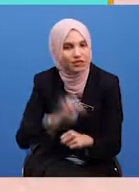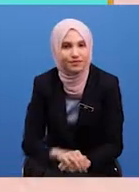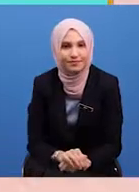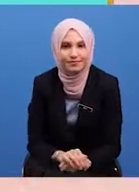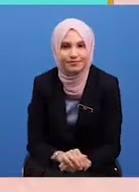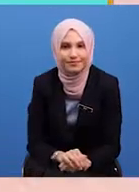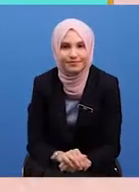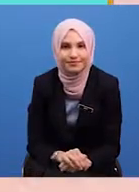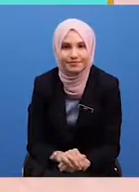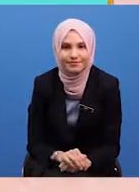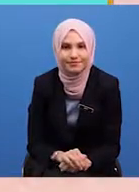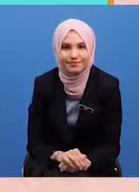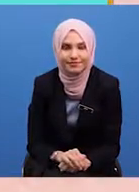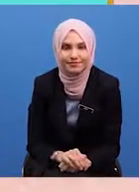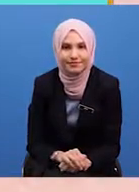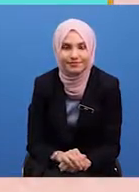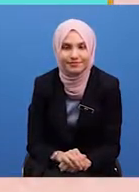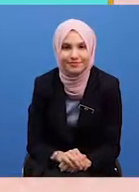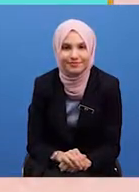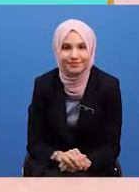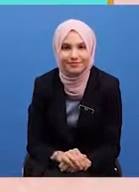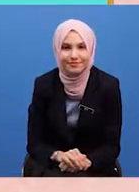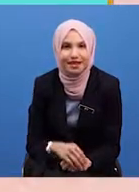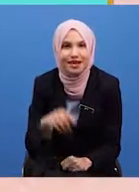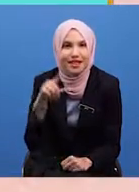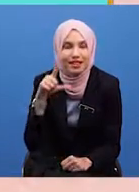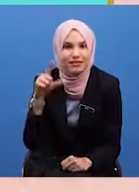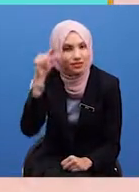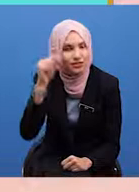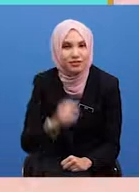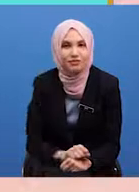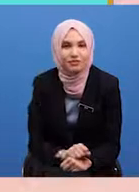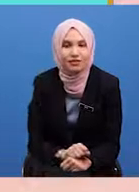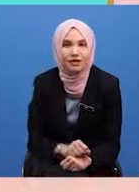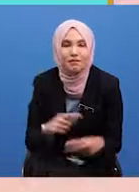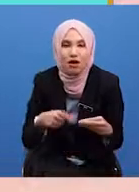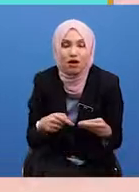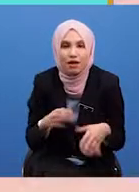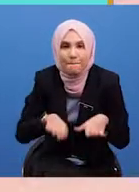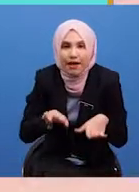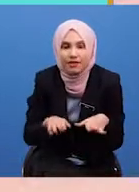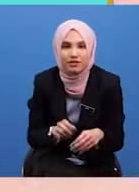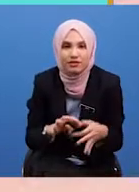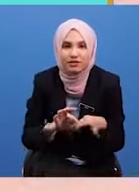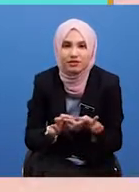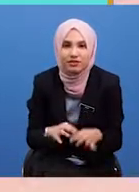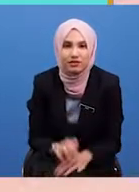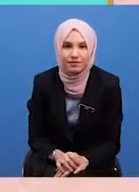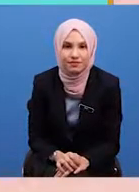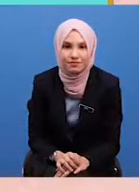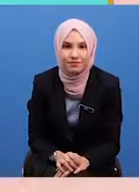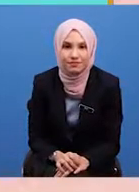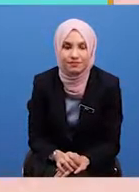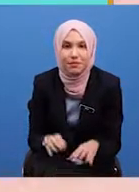Job. Lin meets Job and she even jokes with him about how Mr. Velos drops the story from his